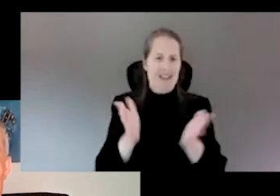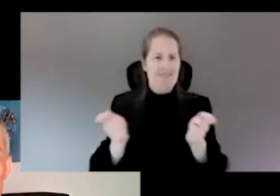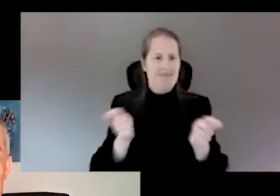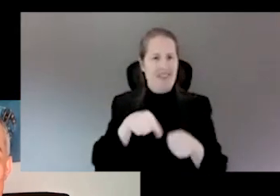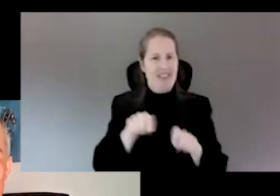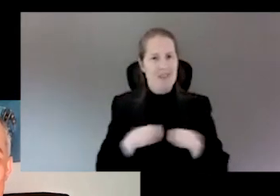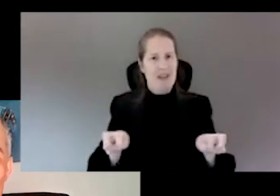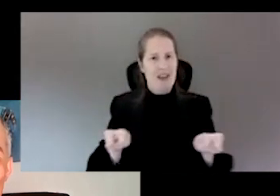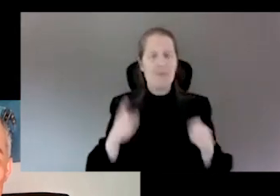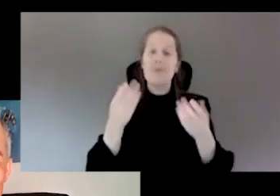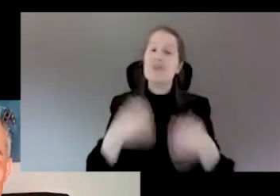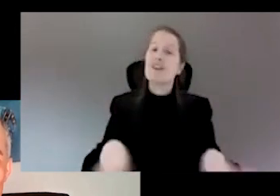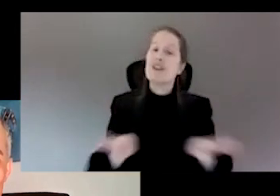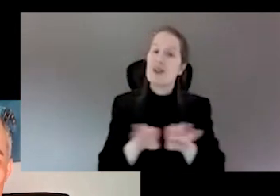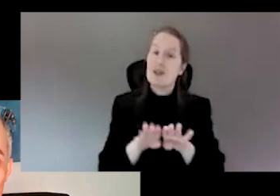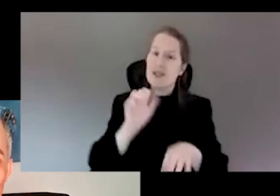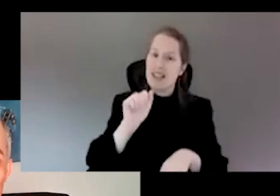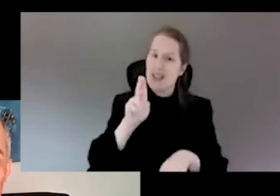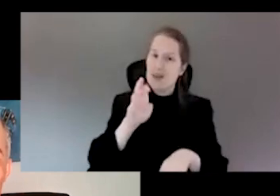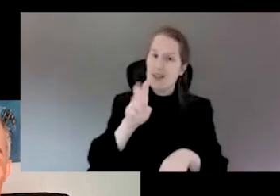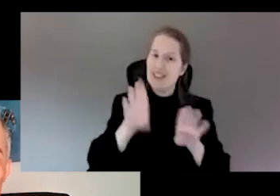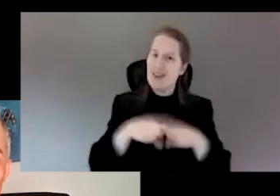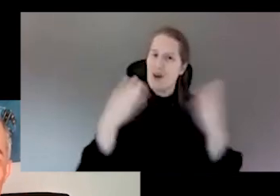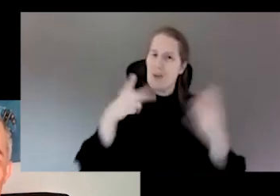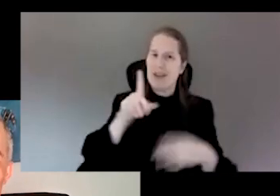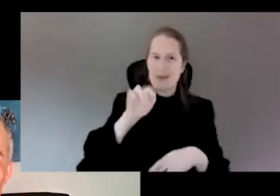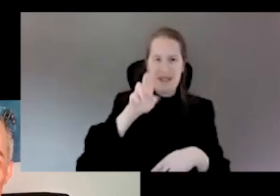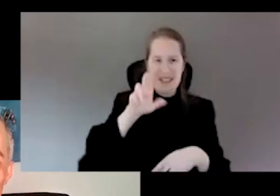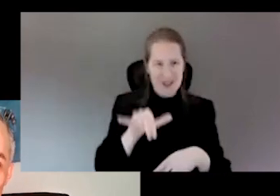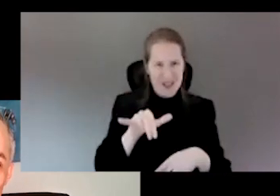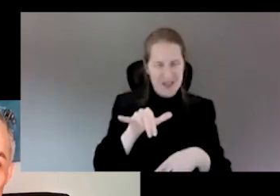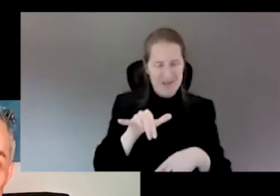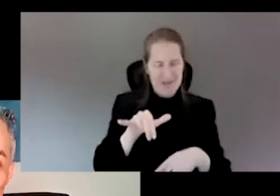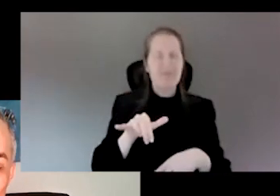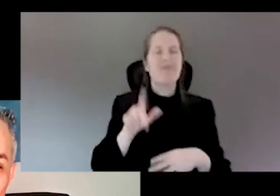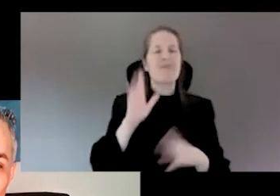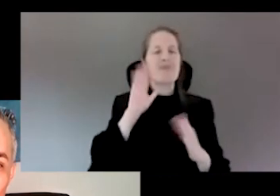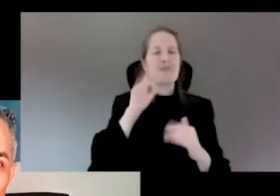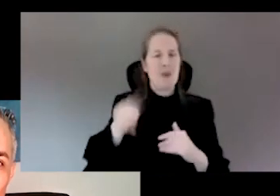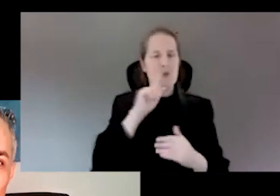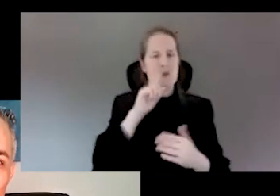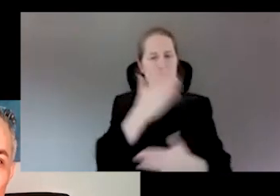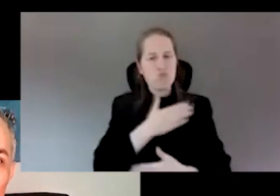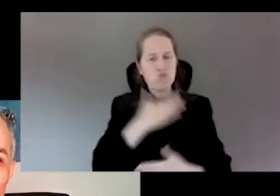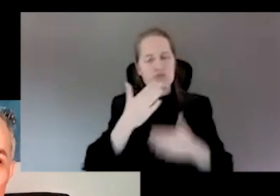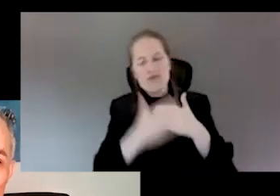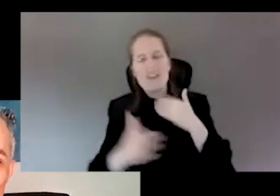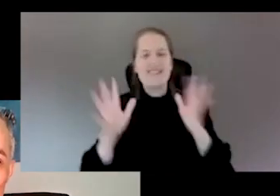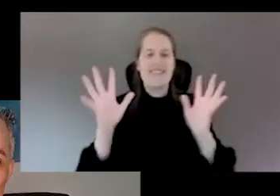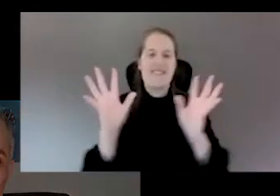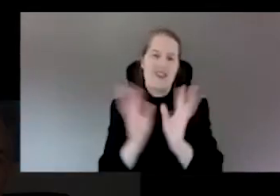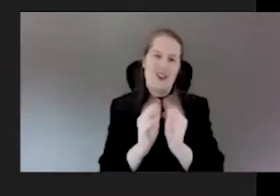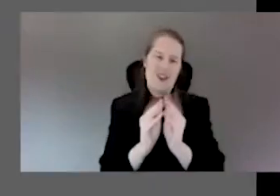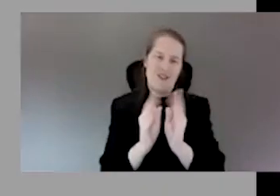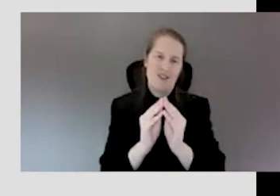concludes AUCD's opening plenary. I hope that you all have a great rest of the conference, and thank